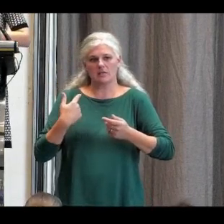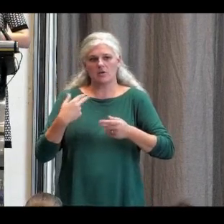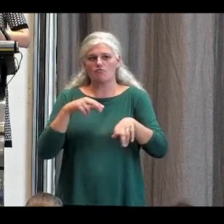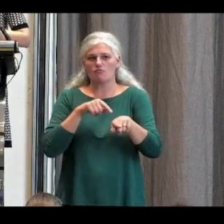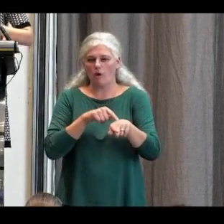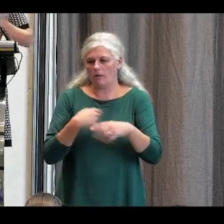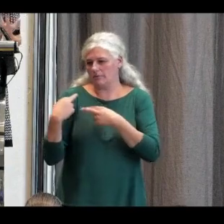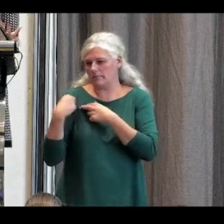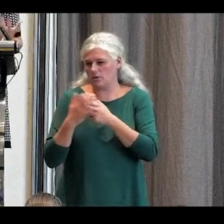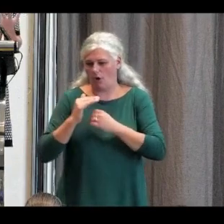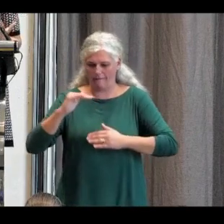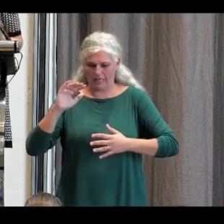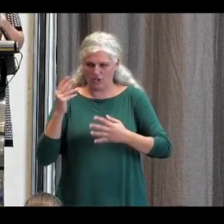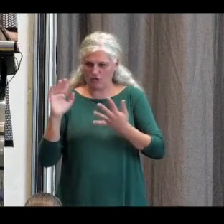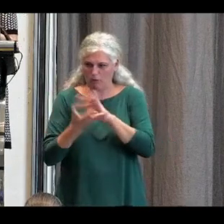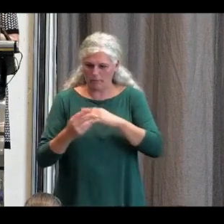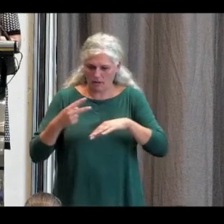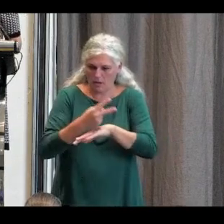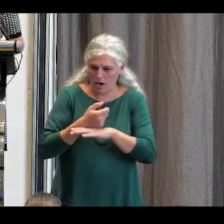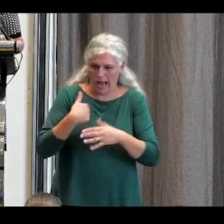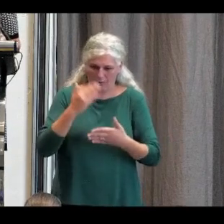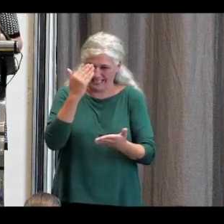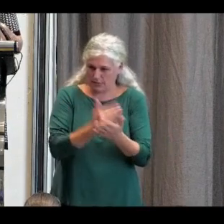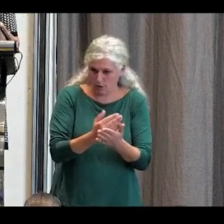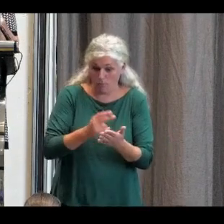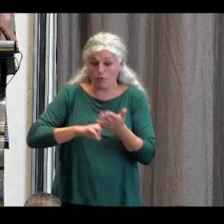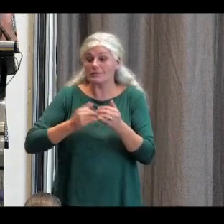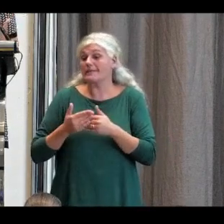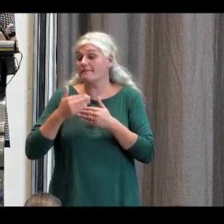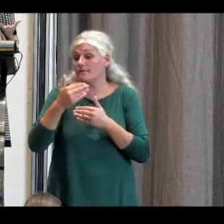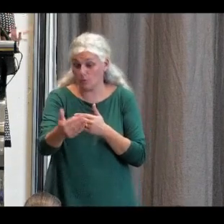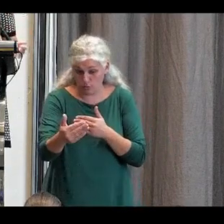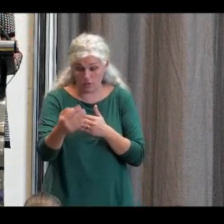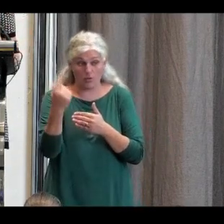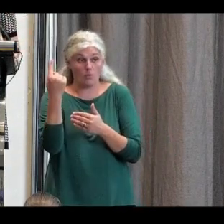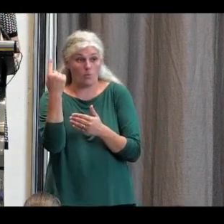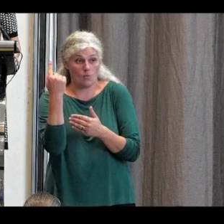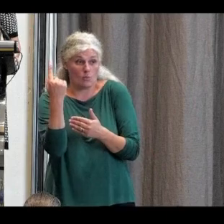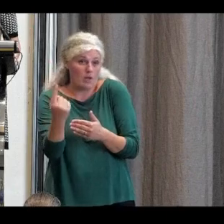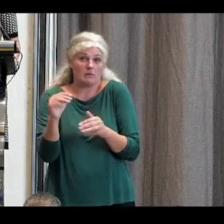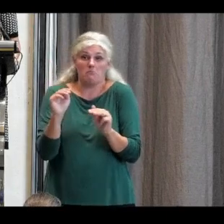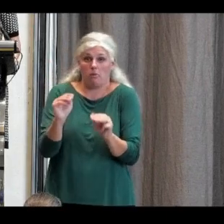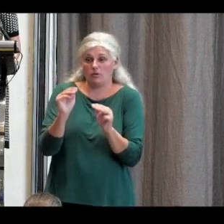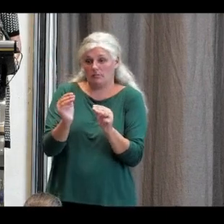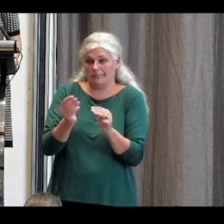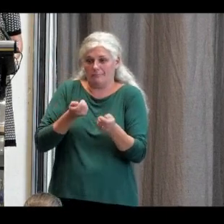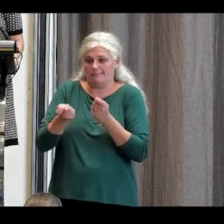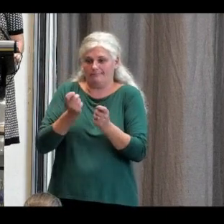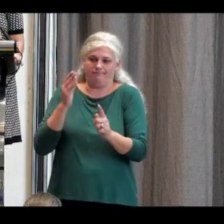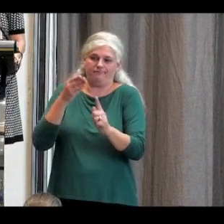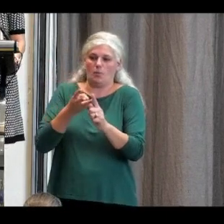how can we, if we can prevent or use it in the future as one possible therapeutic